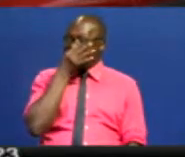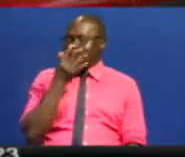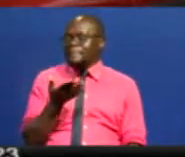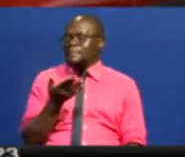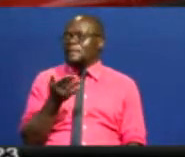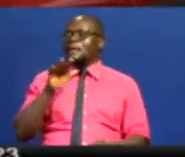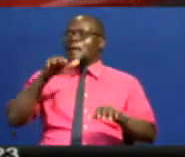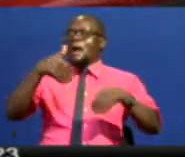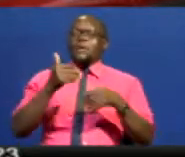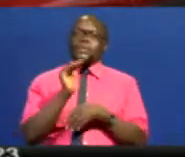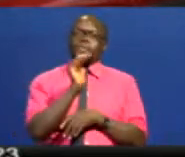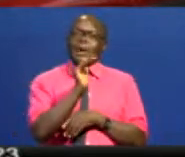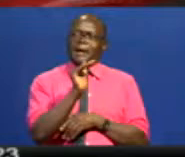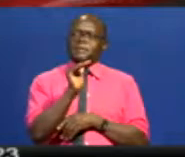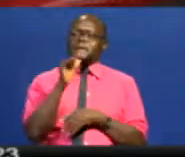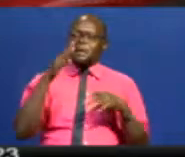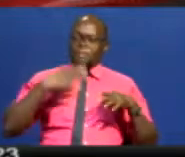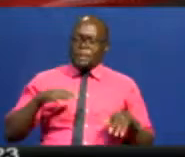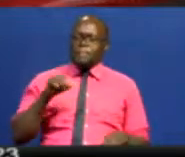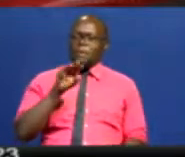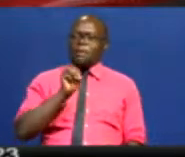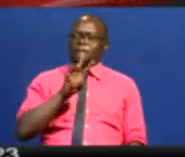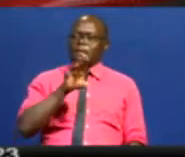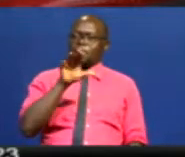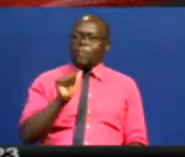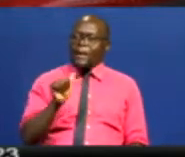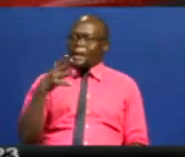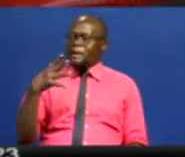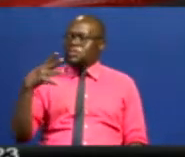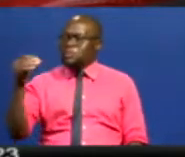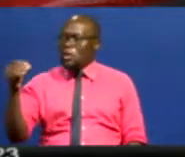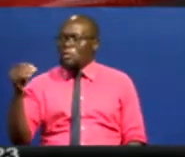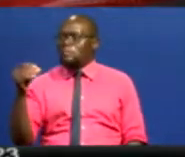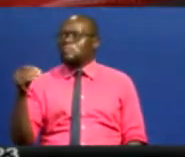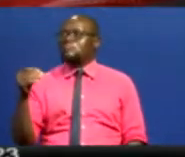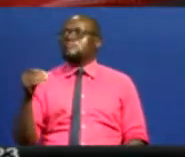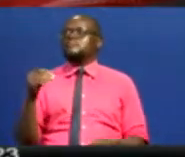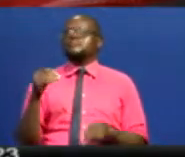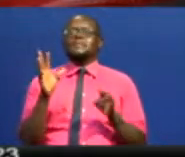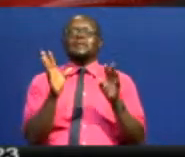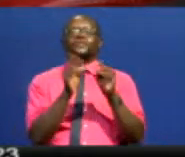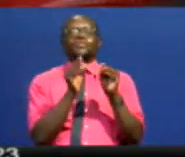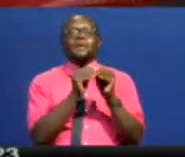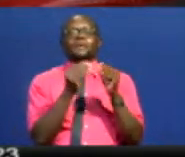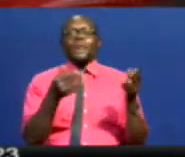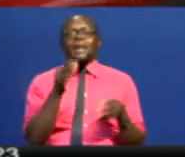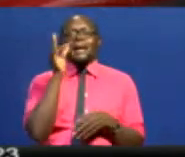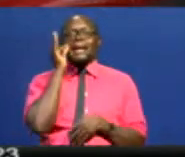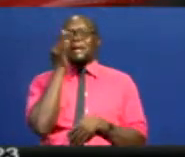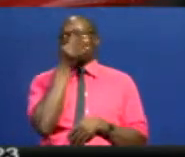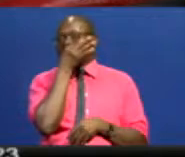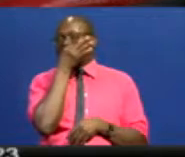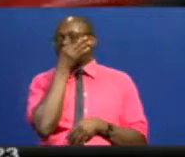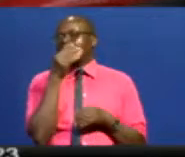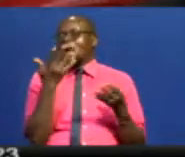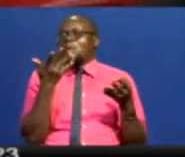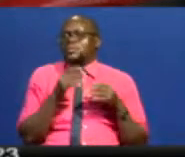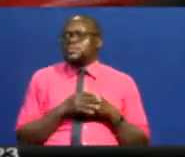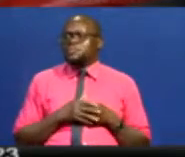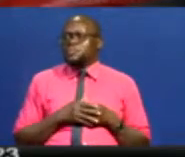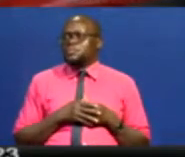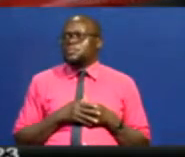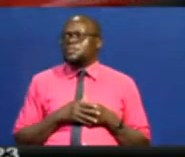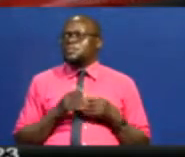How do you ask the people of Mwea to go and record their grievances in Nyeri, Honorable Speaker,